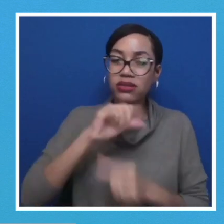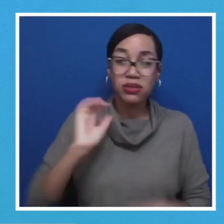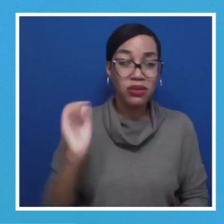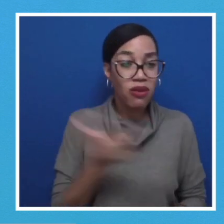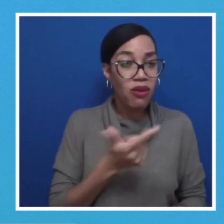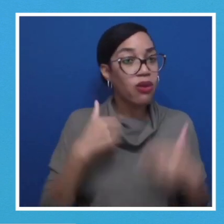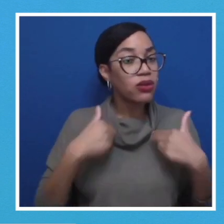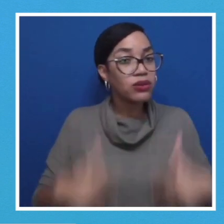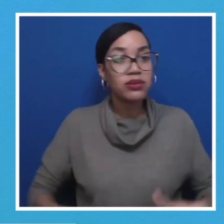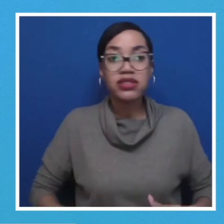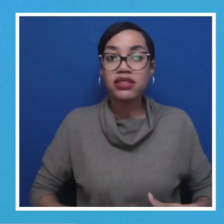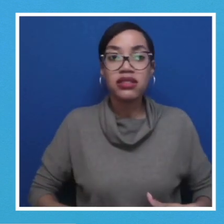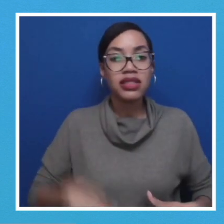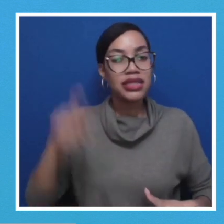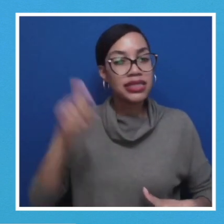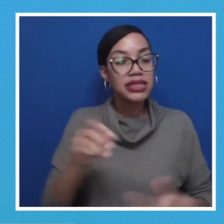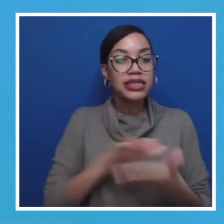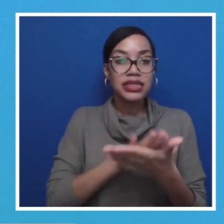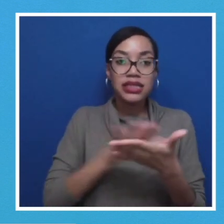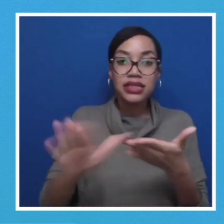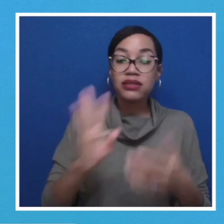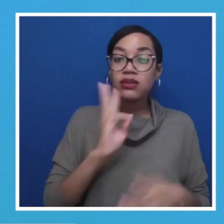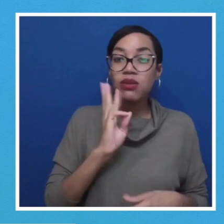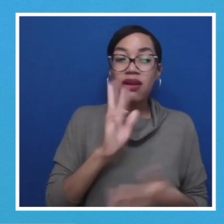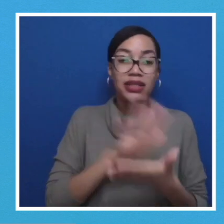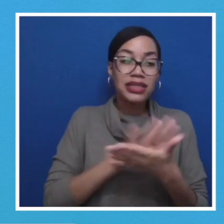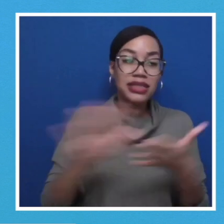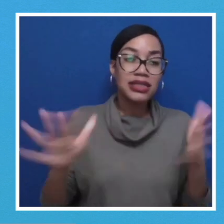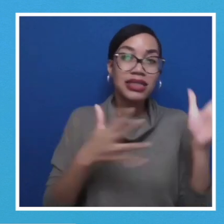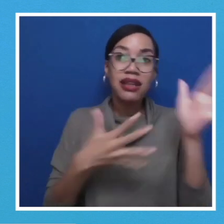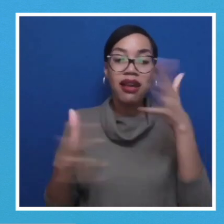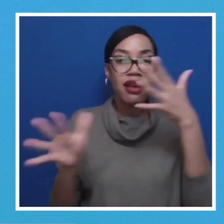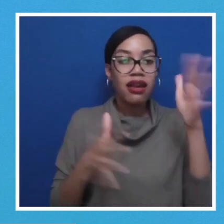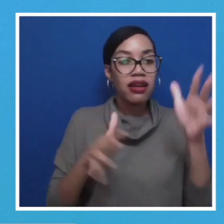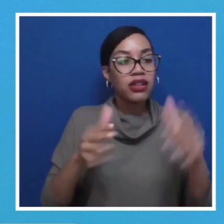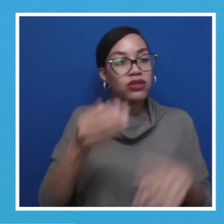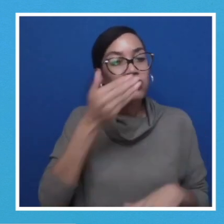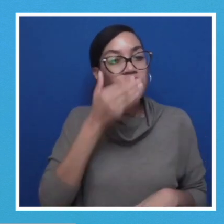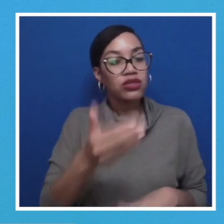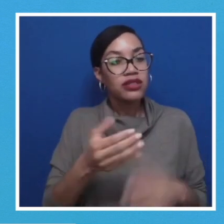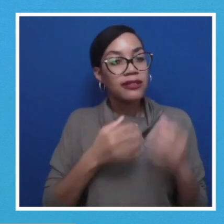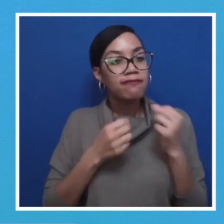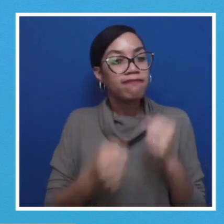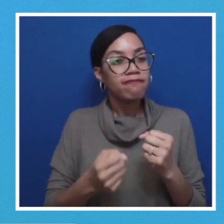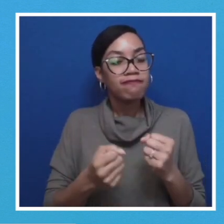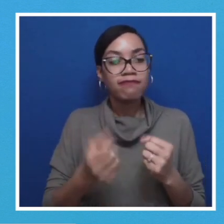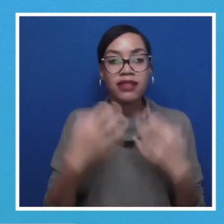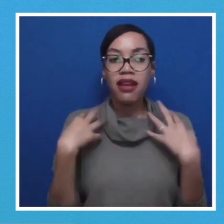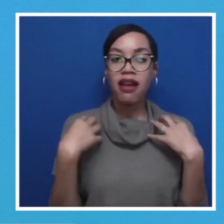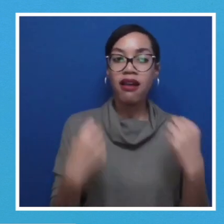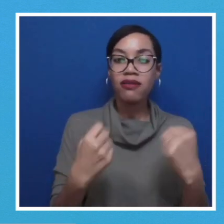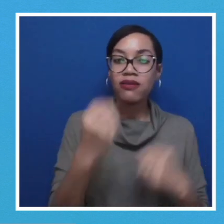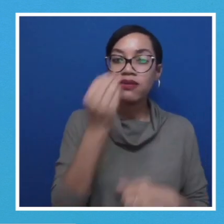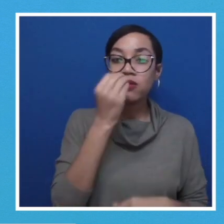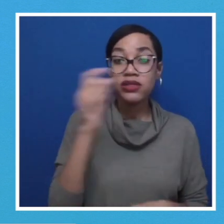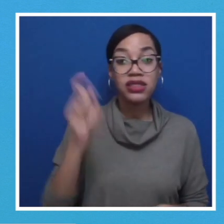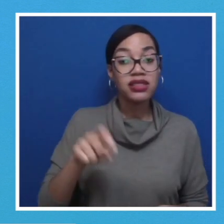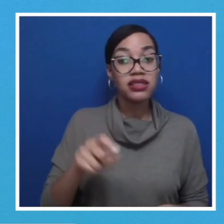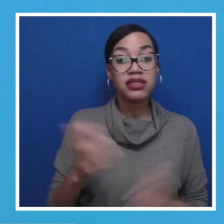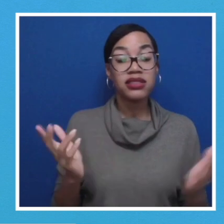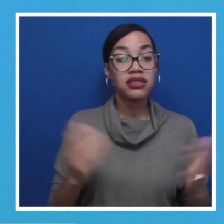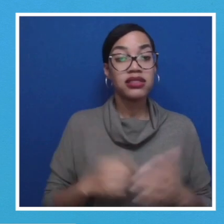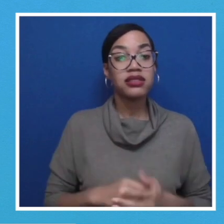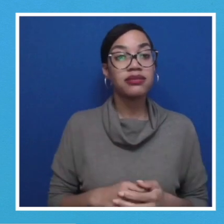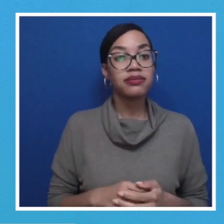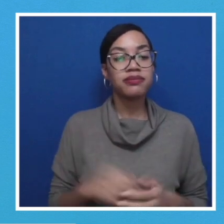We all need clean water. We all need clean air. We all need good food. And for us, like I said, in this short